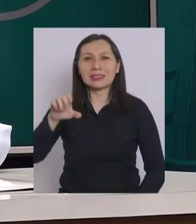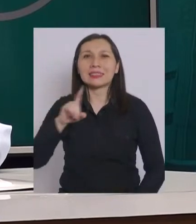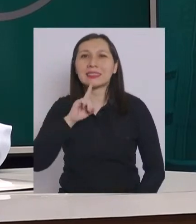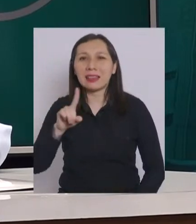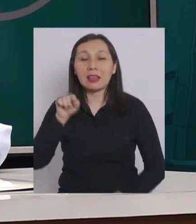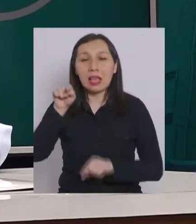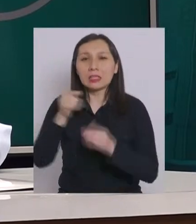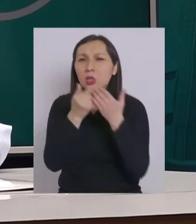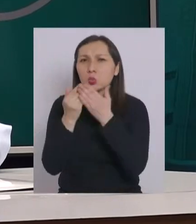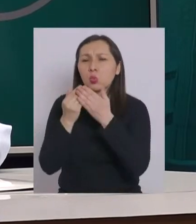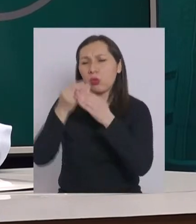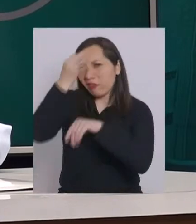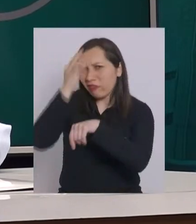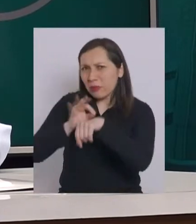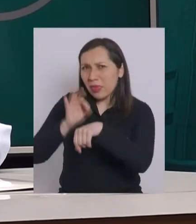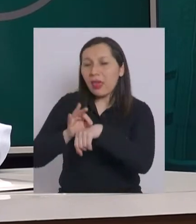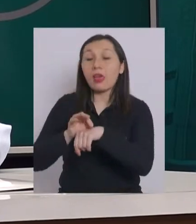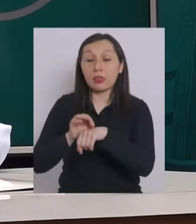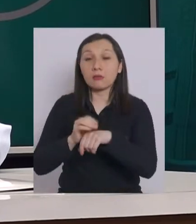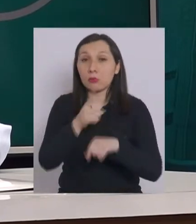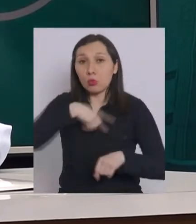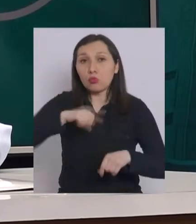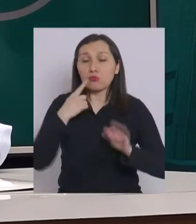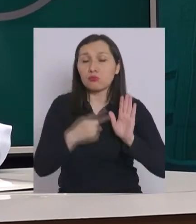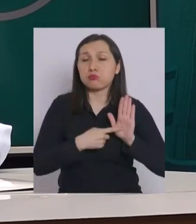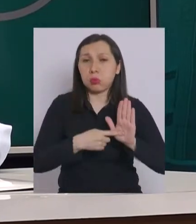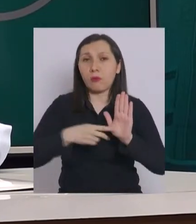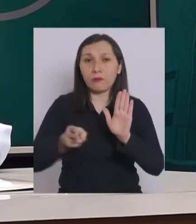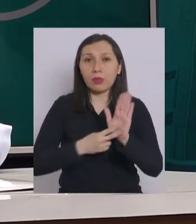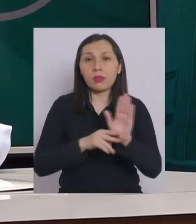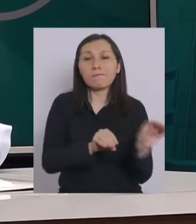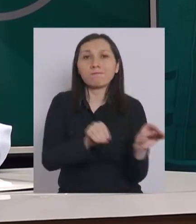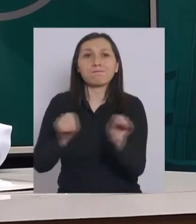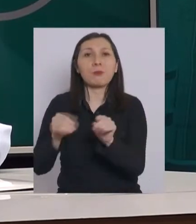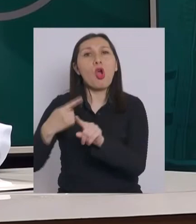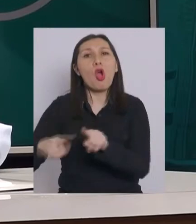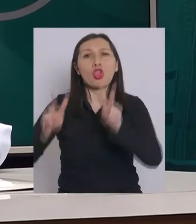SARS-CoV-2 that was published in the Lancet Infectious Diseases. And this